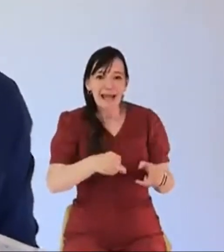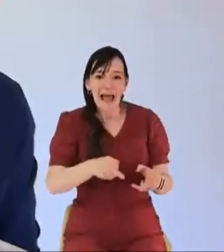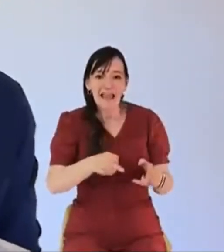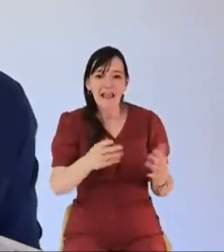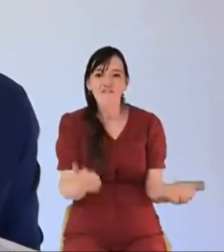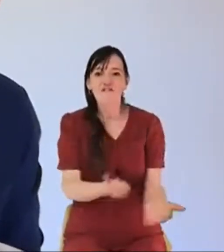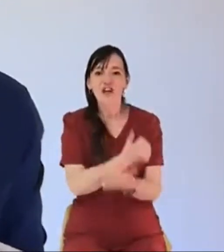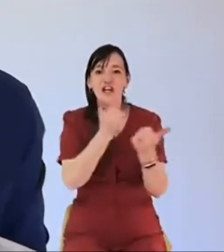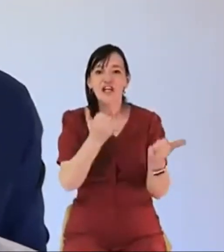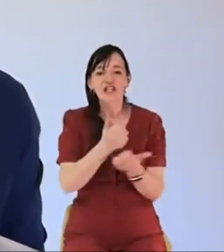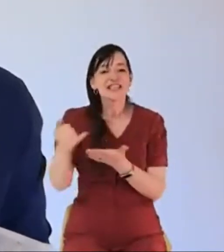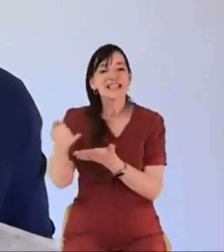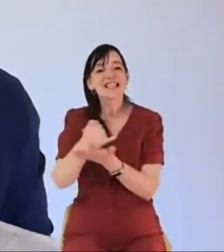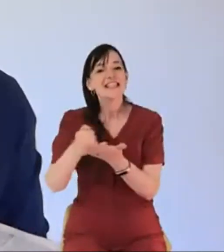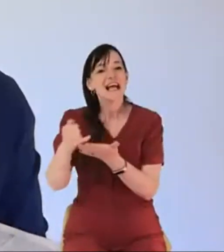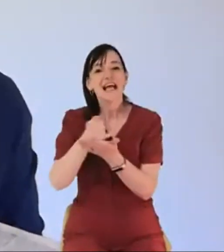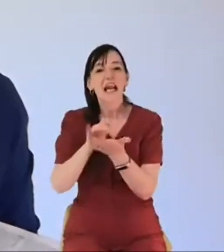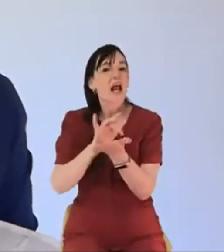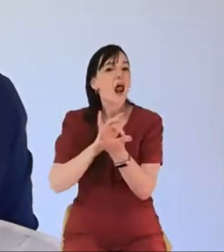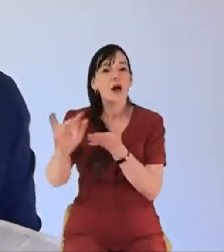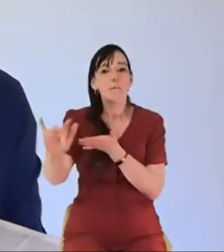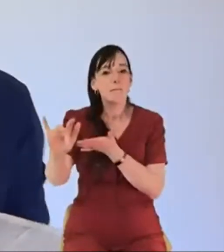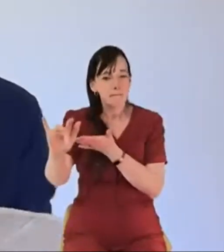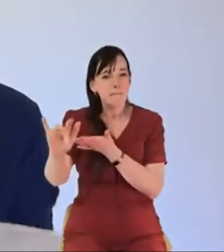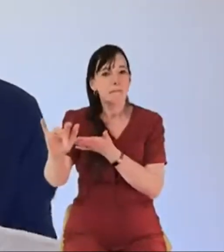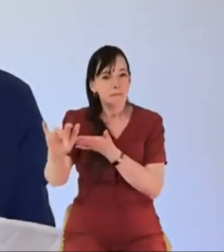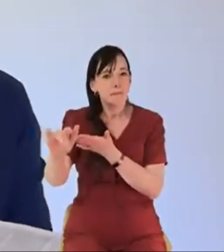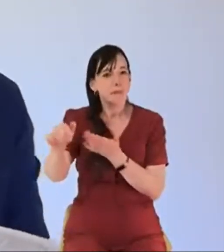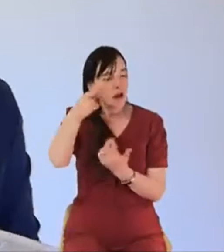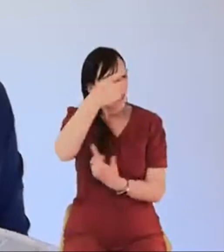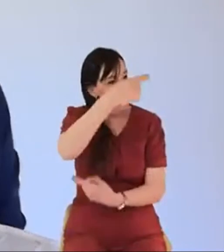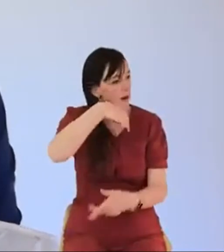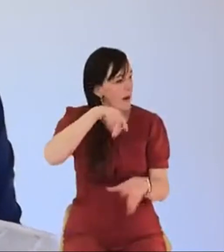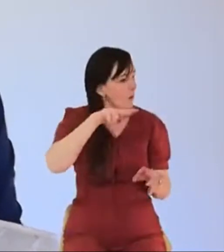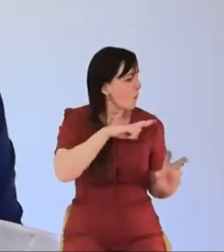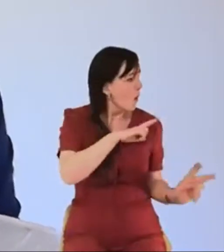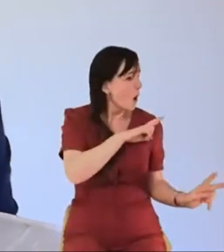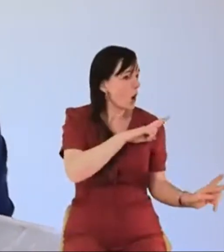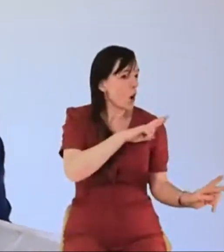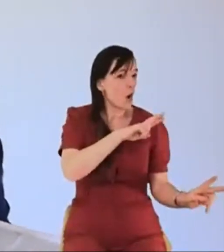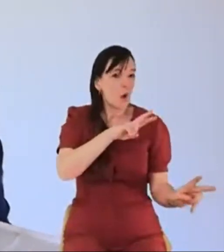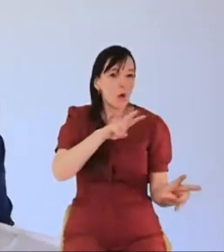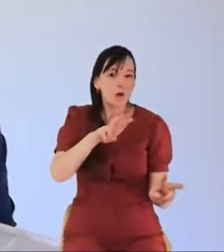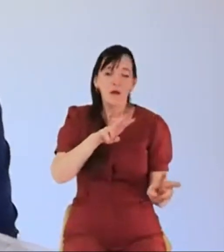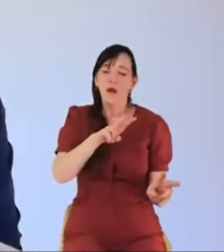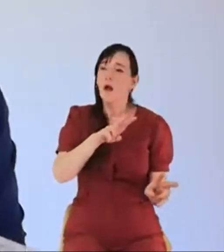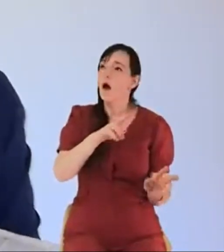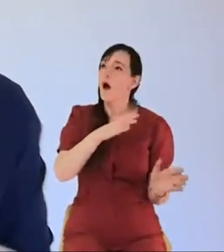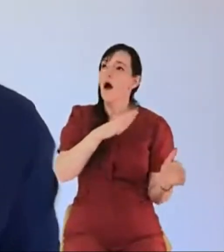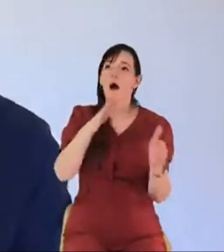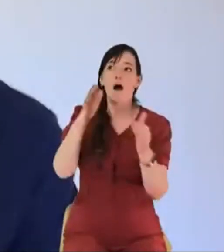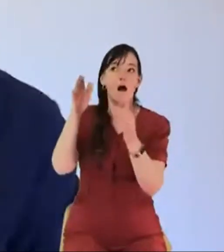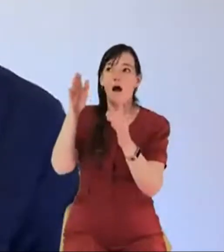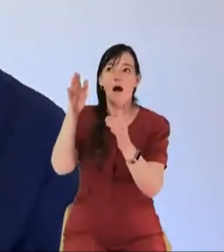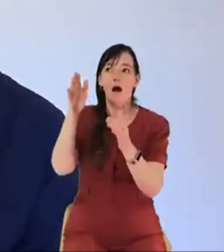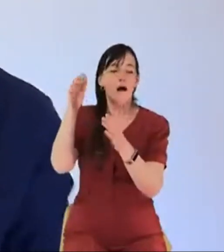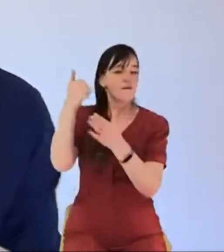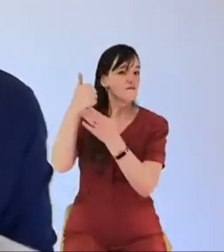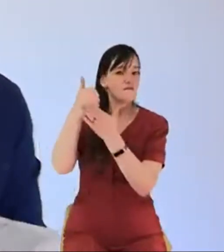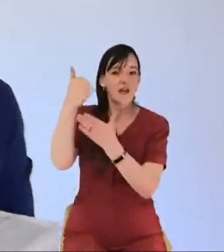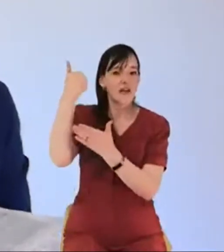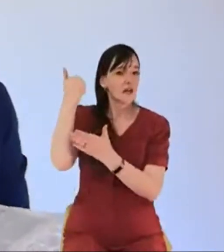Because a world without sin And we will look at what he has done And we will say, isn't he